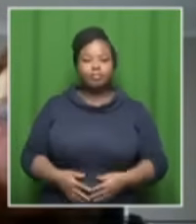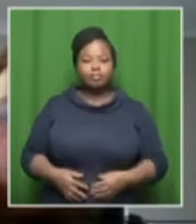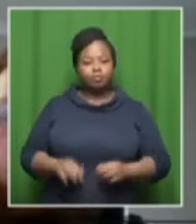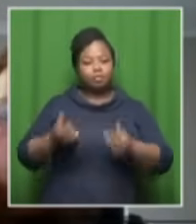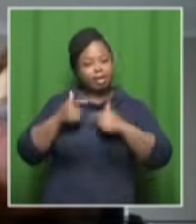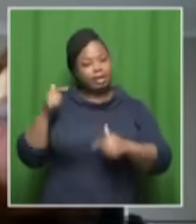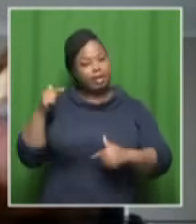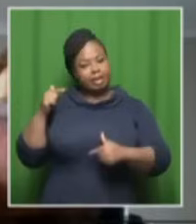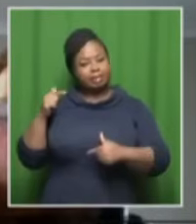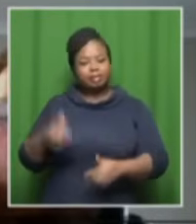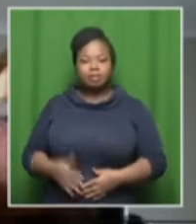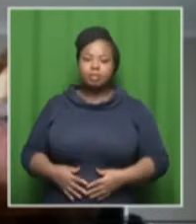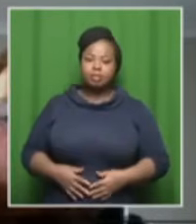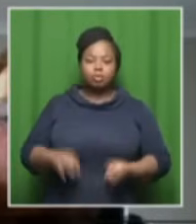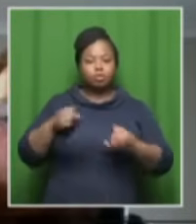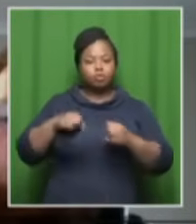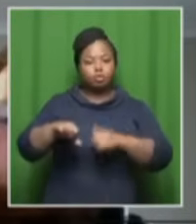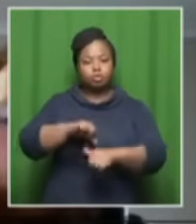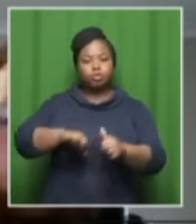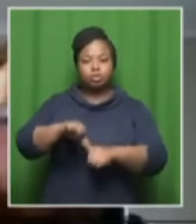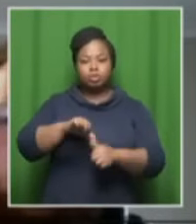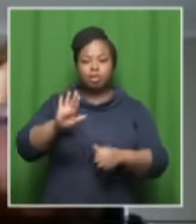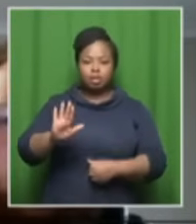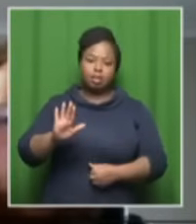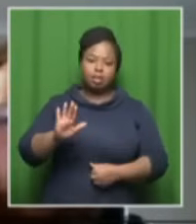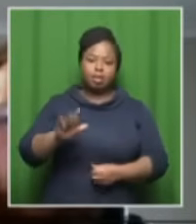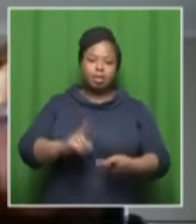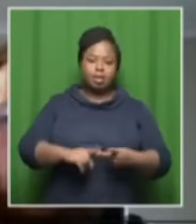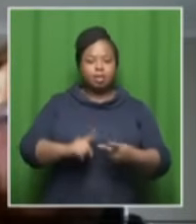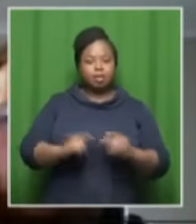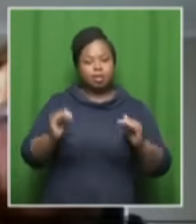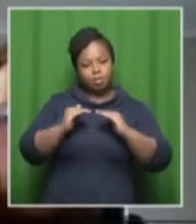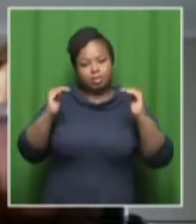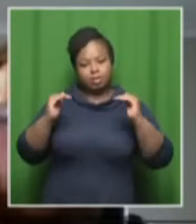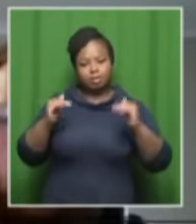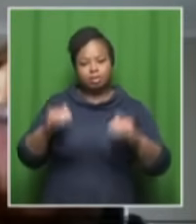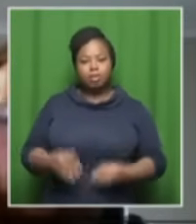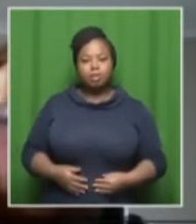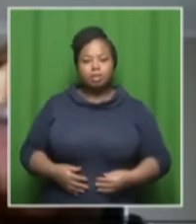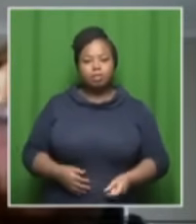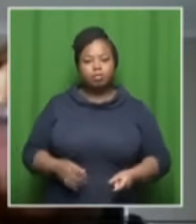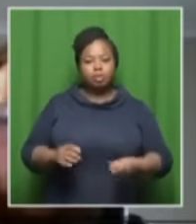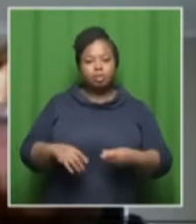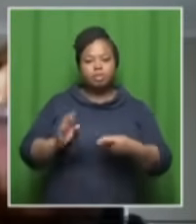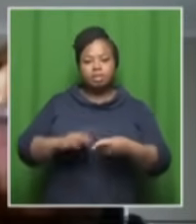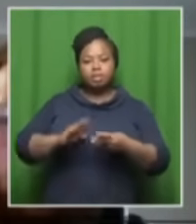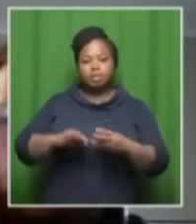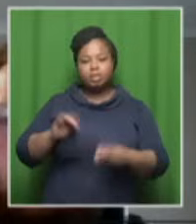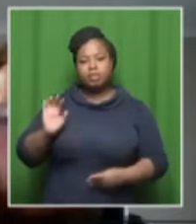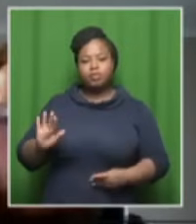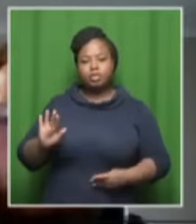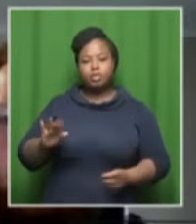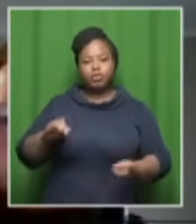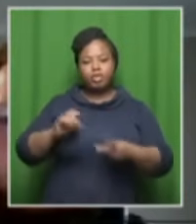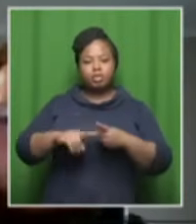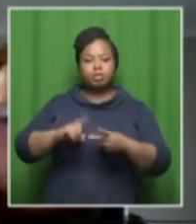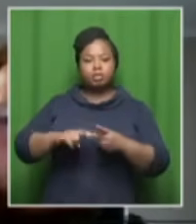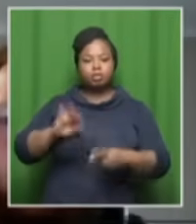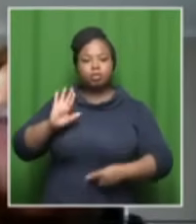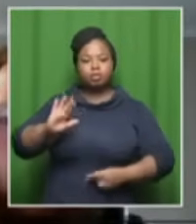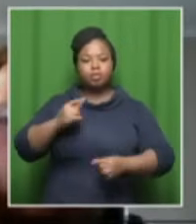legacy of fighting for social and equality. Of course, with such a history, we ought to